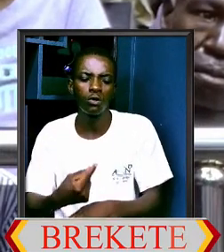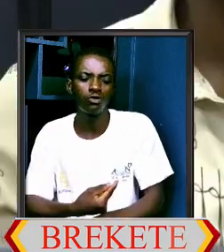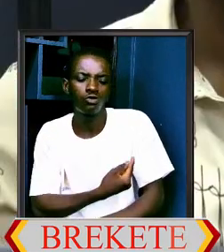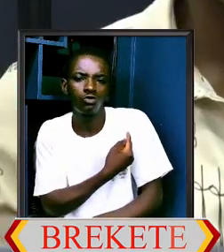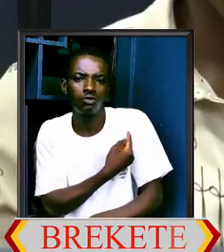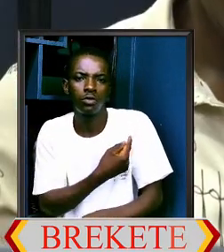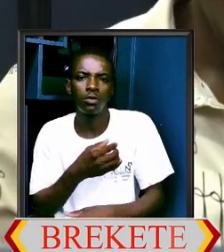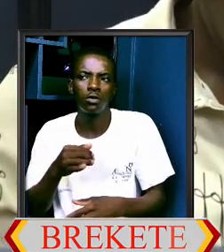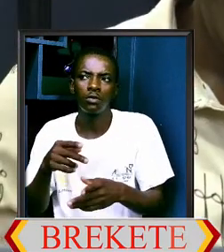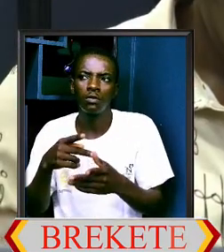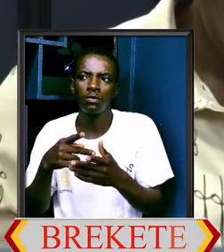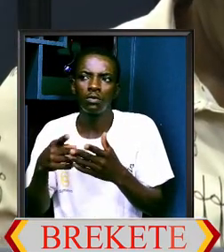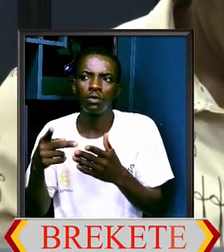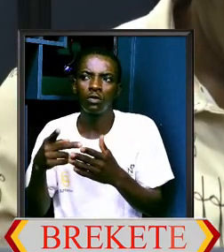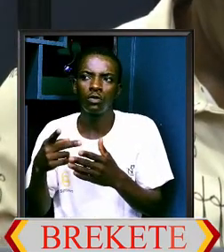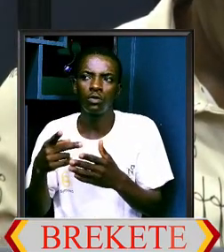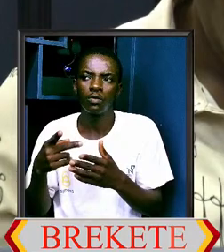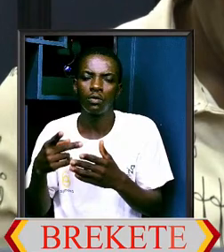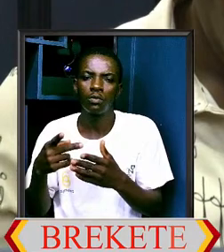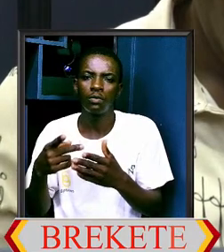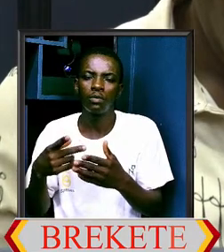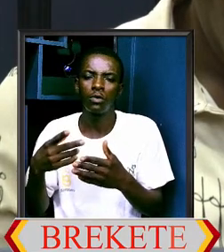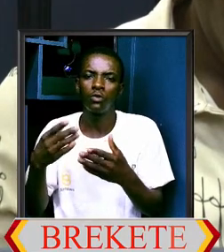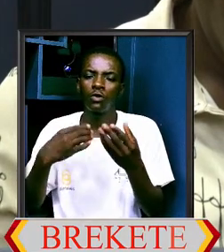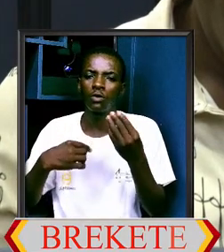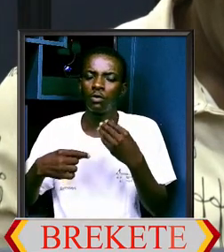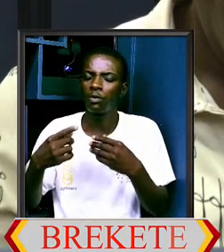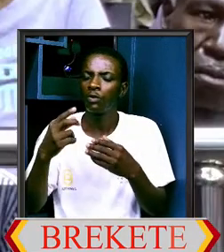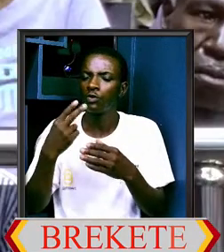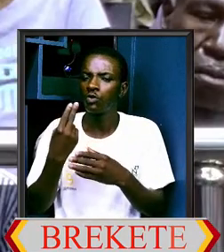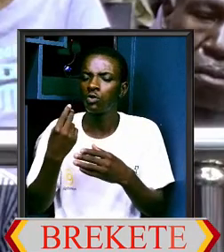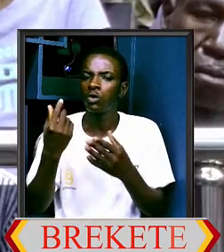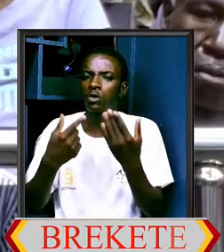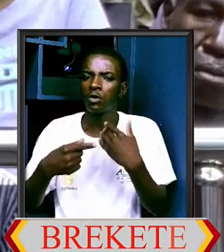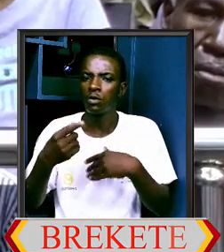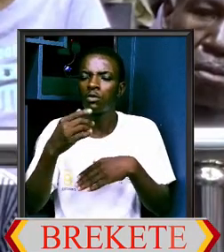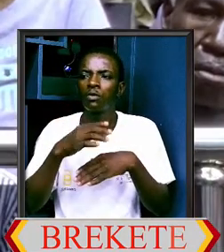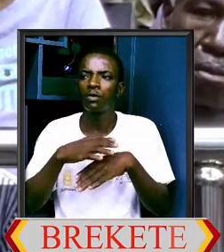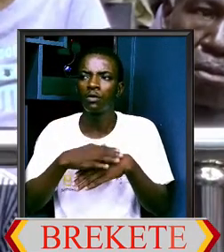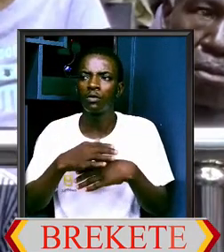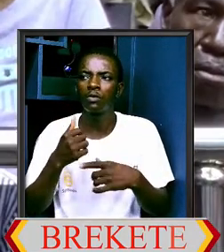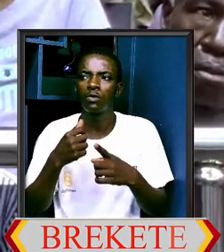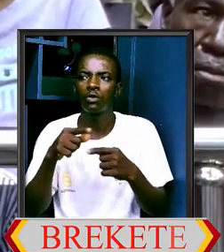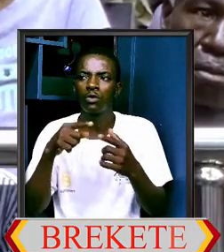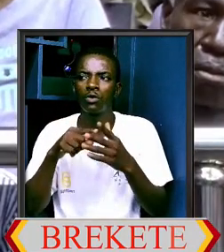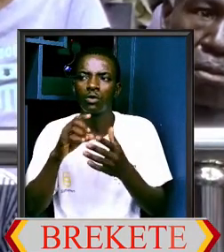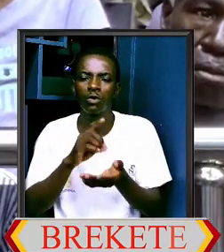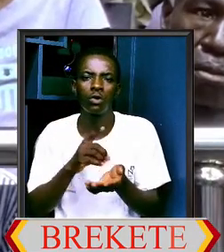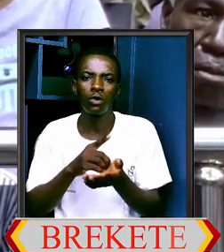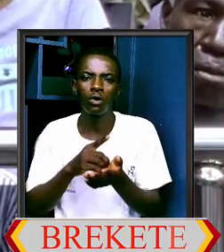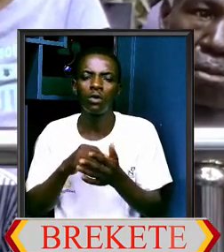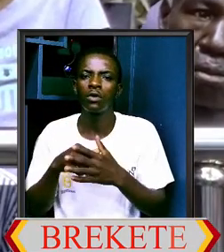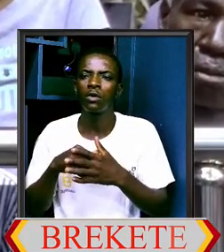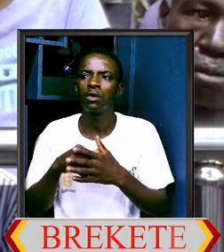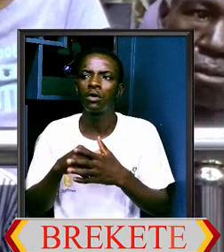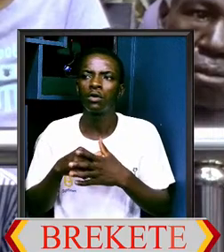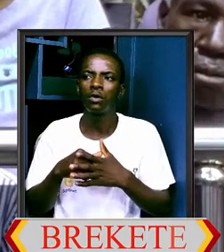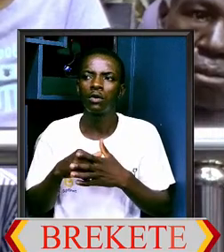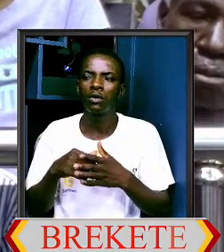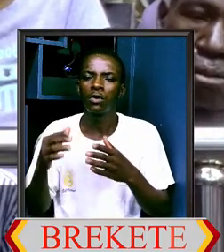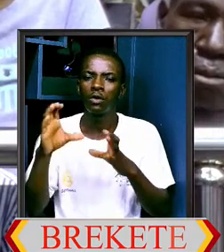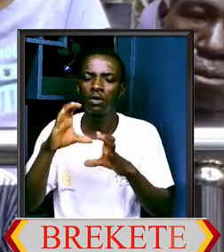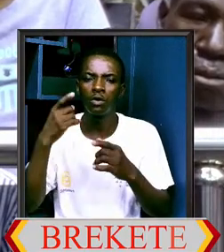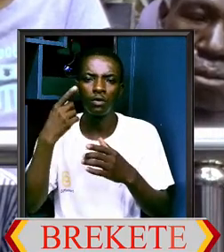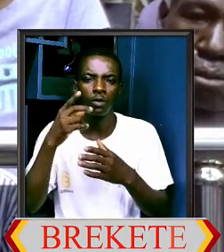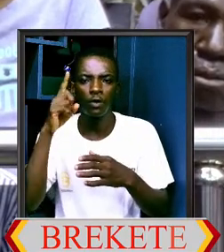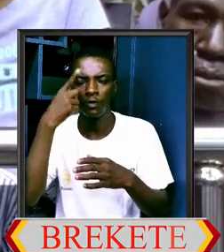Then for a few minutes, I begin to get myself. When the doctor came to attend to me, then I say, okay, they look